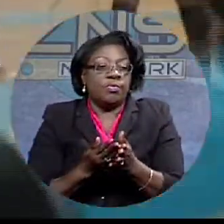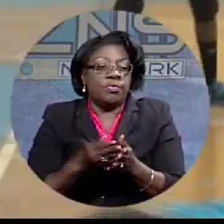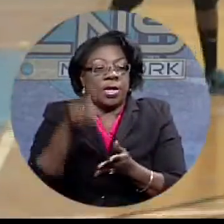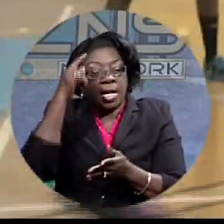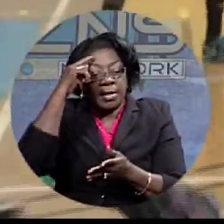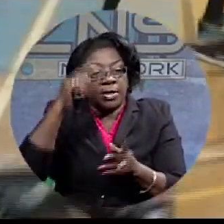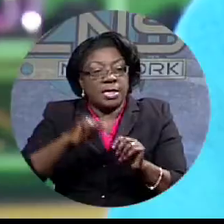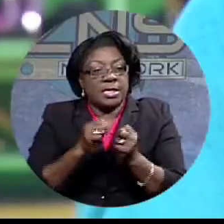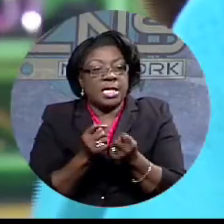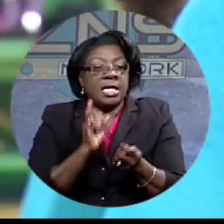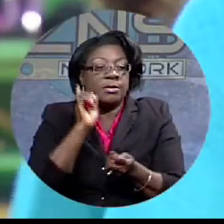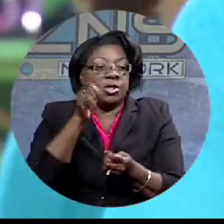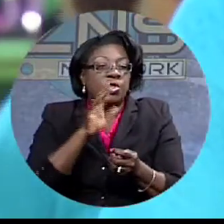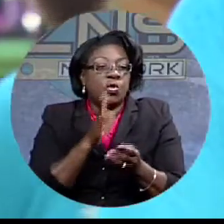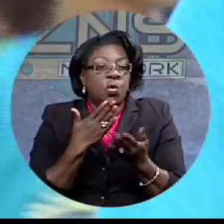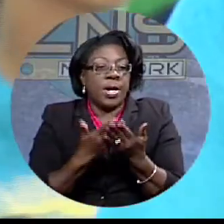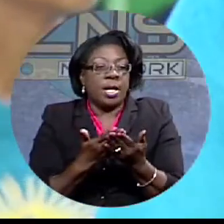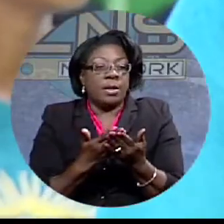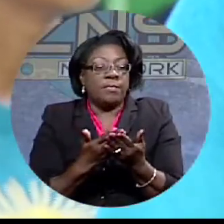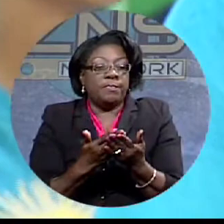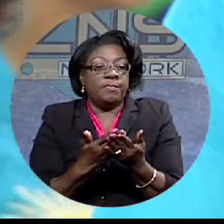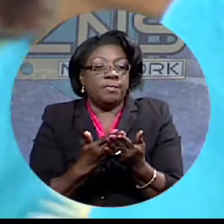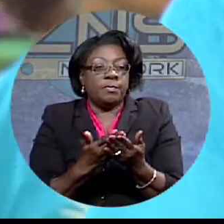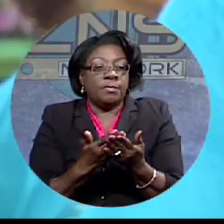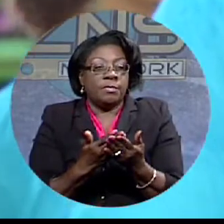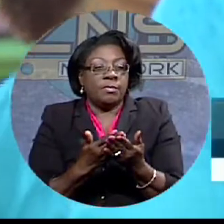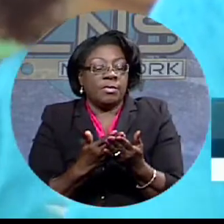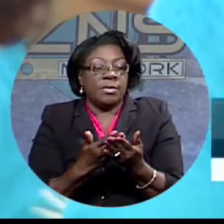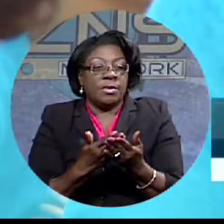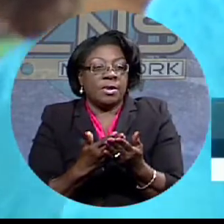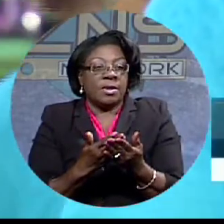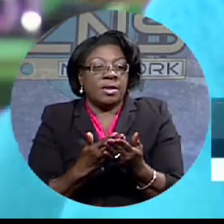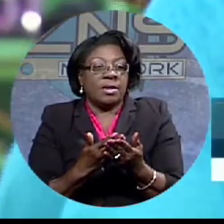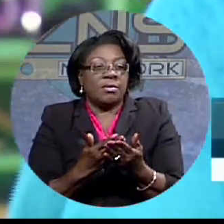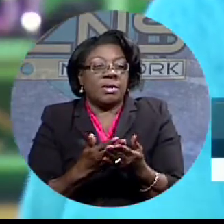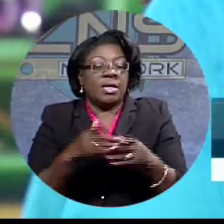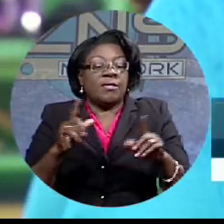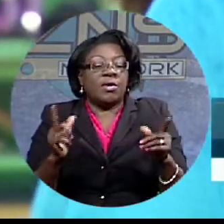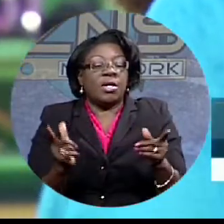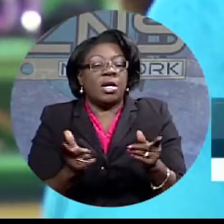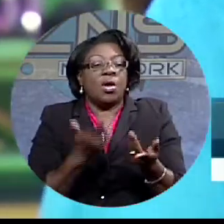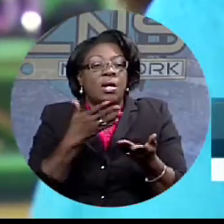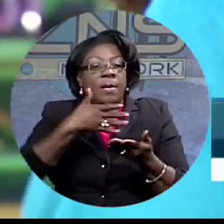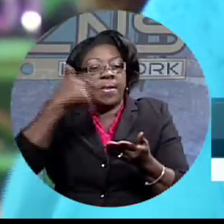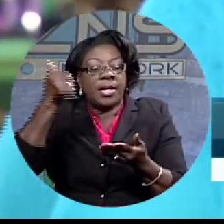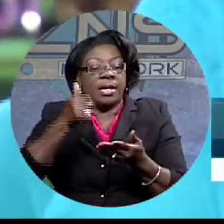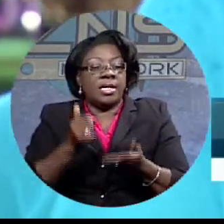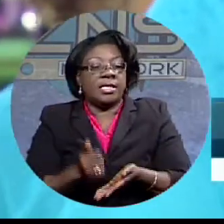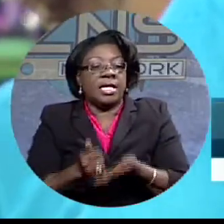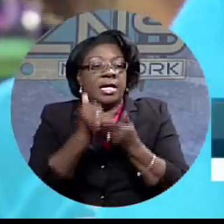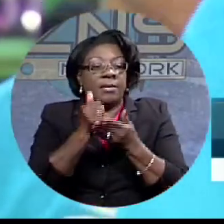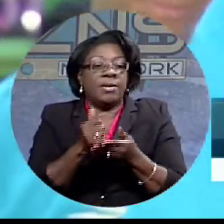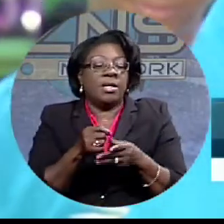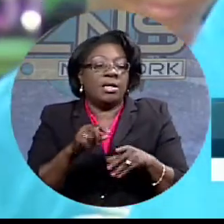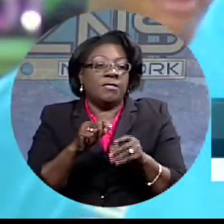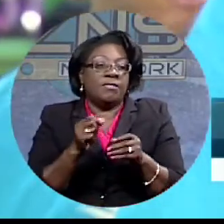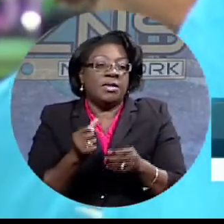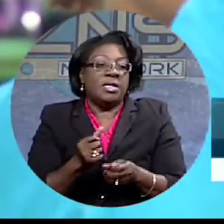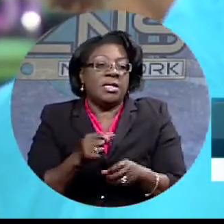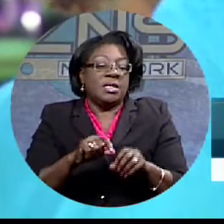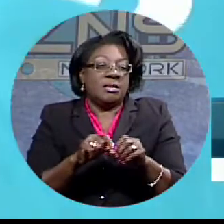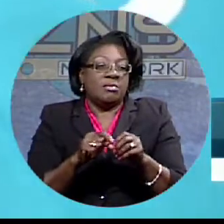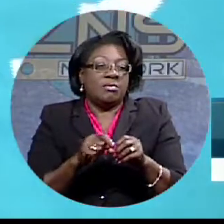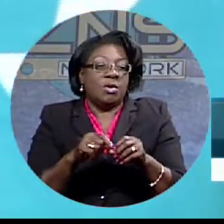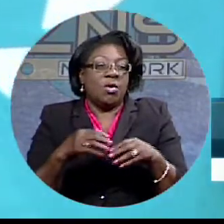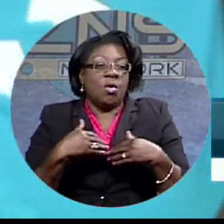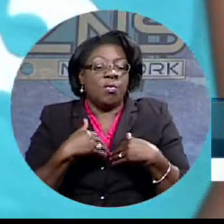the team should do extremely well. Our chemistry has gotten a lot better, and I have a lot of faith in our team and be able to medal